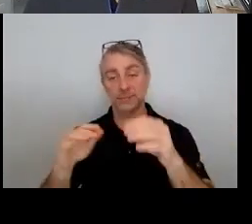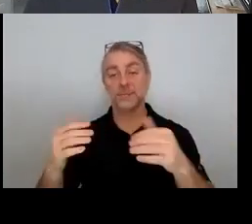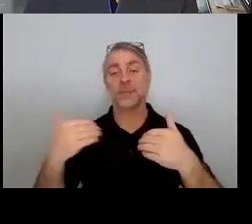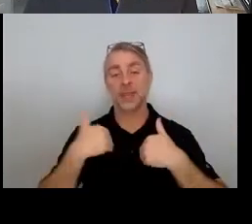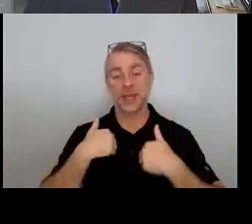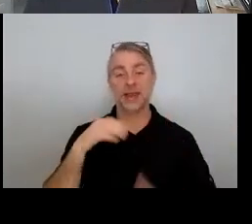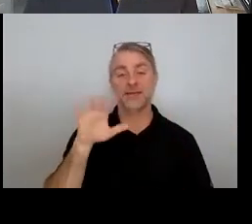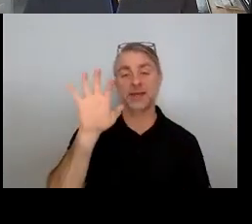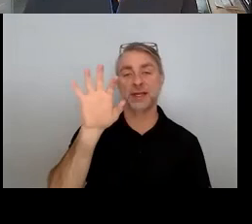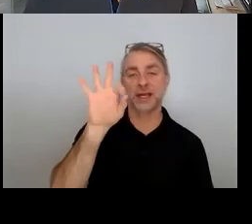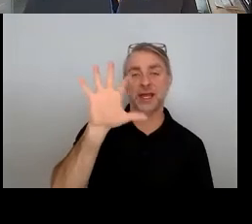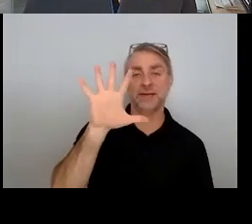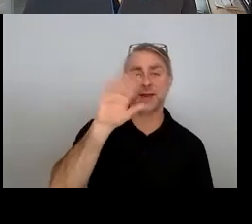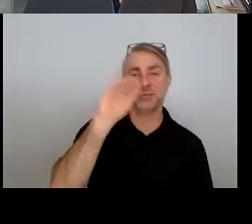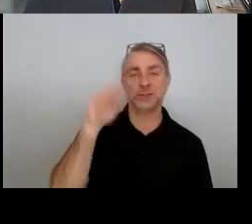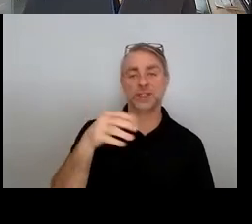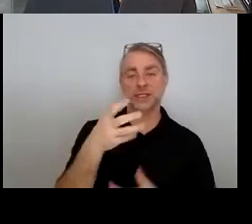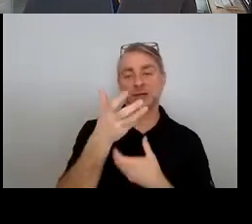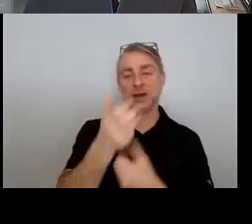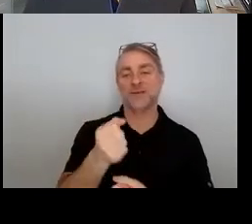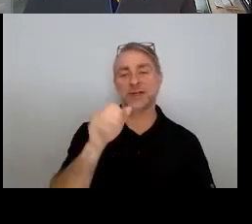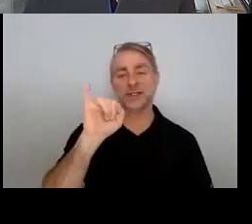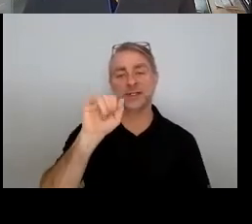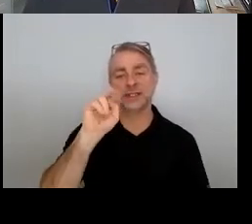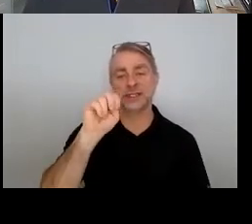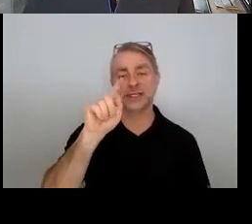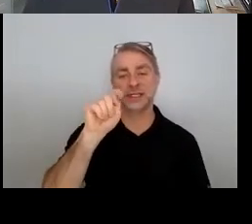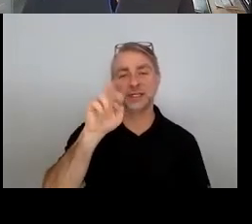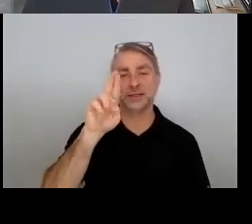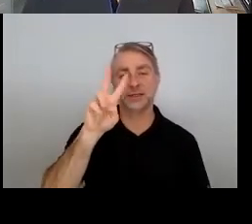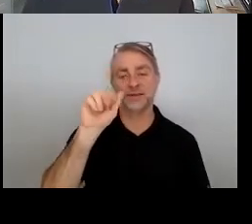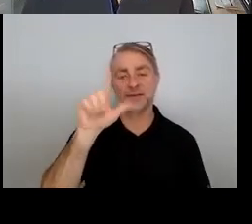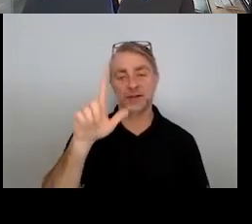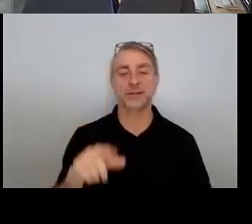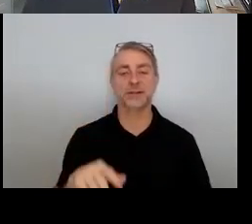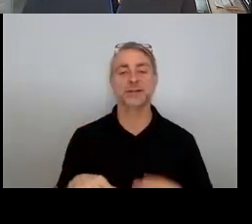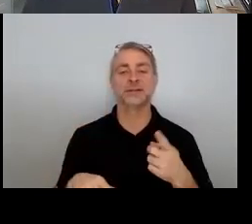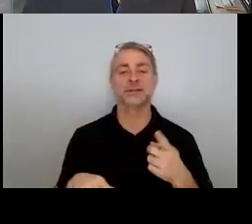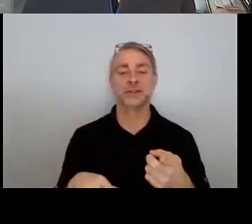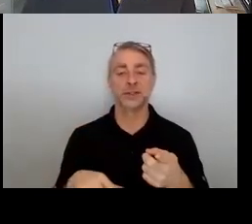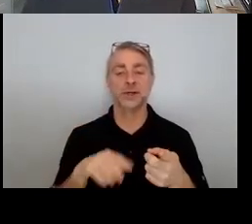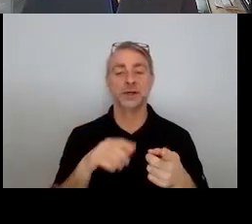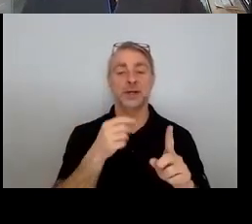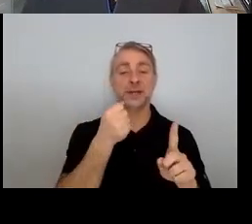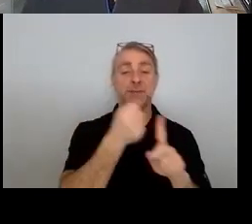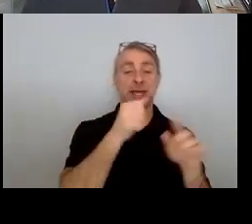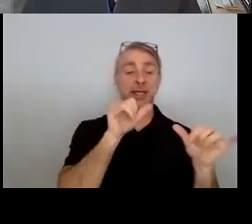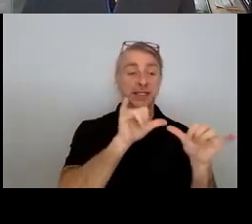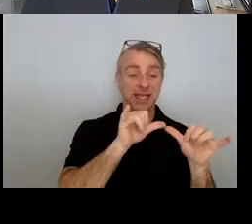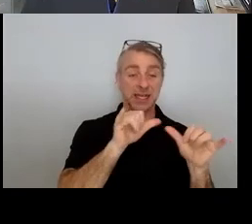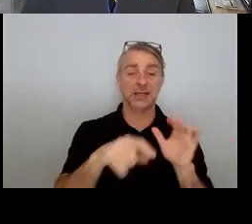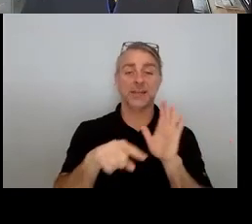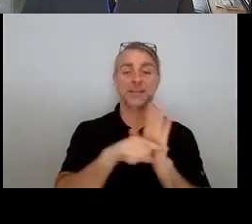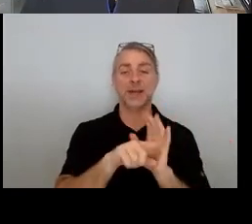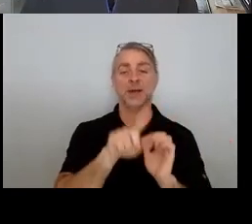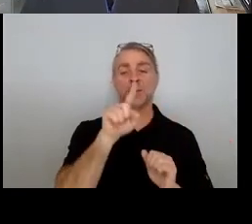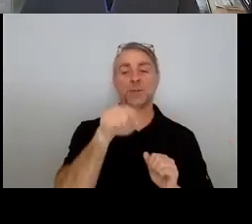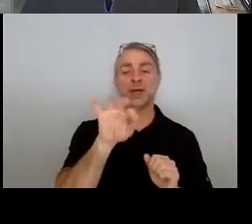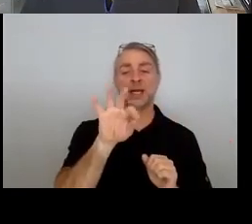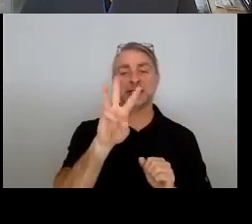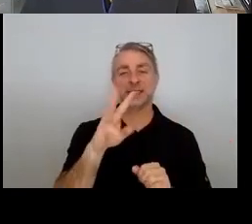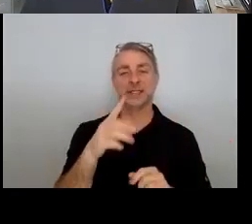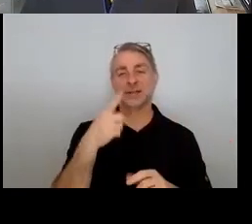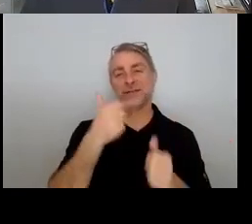confidence interval. So just using our effect size, subtracting off 1.96, which is the critical value on a z distribution,